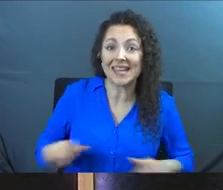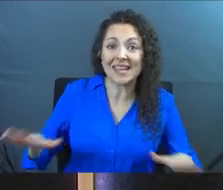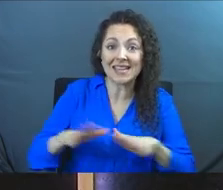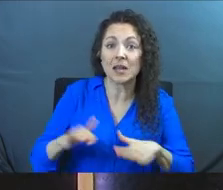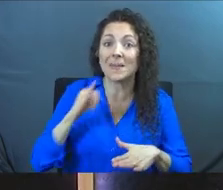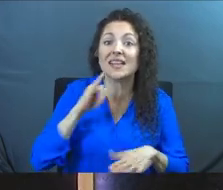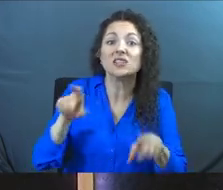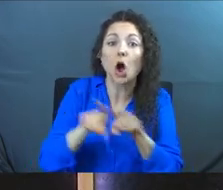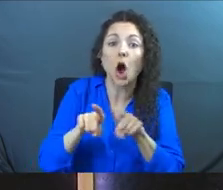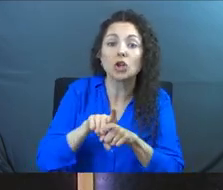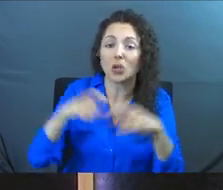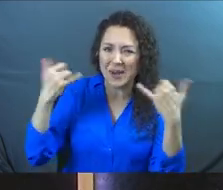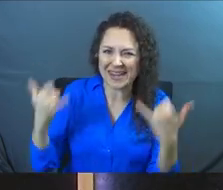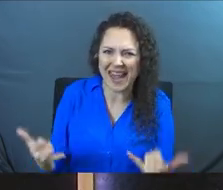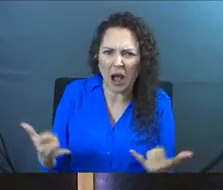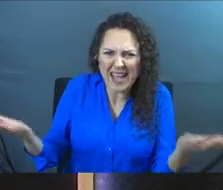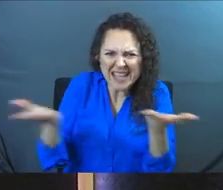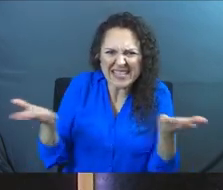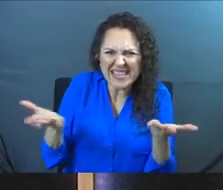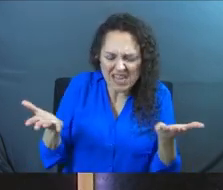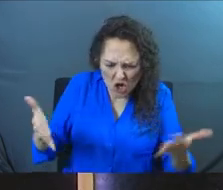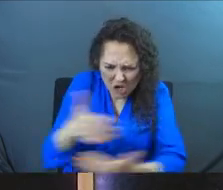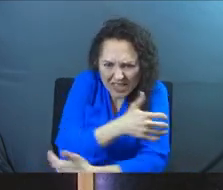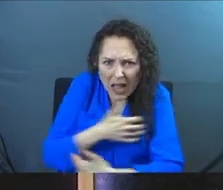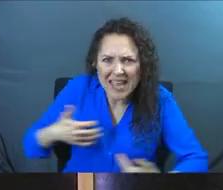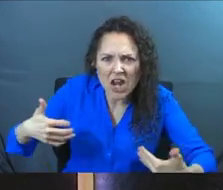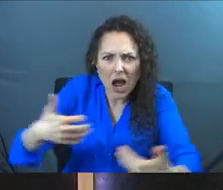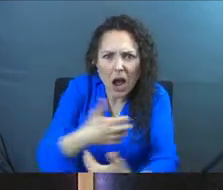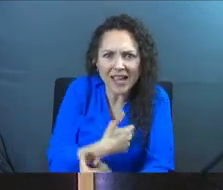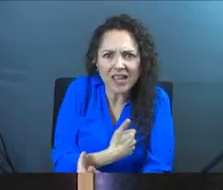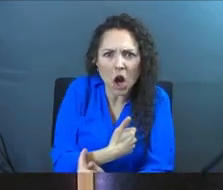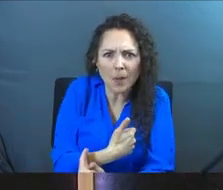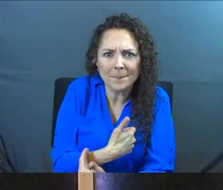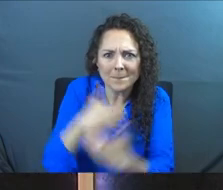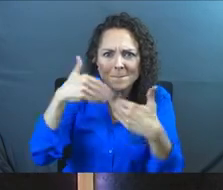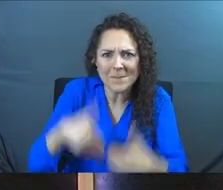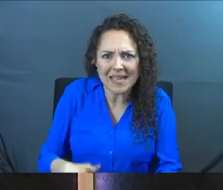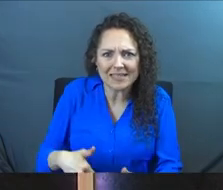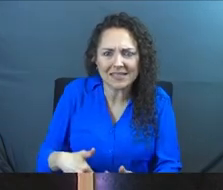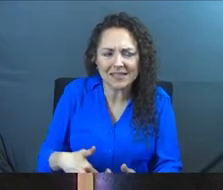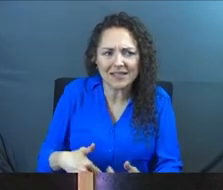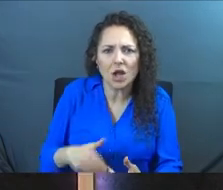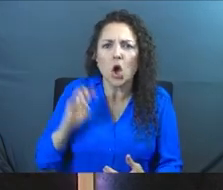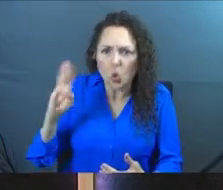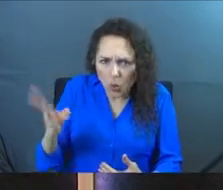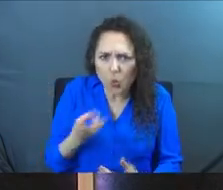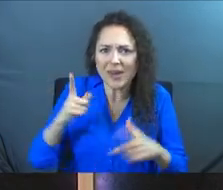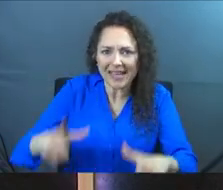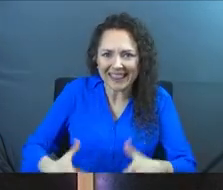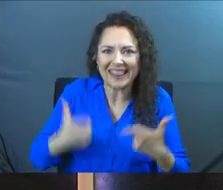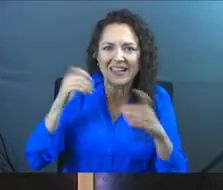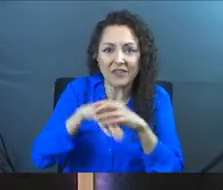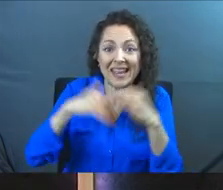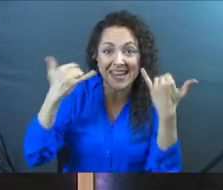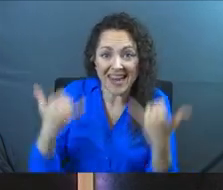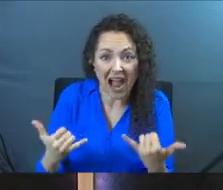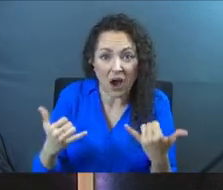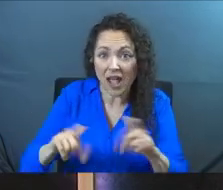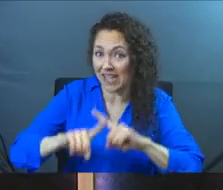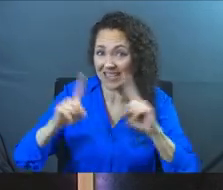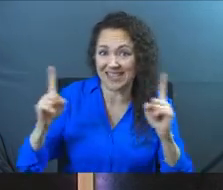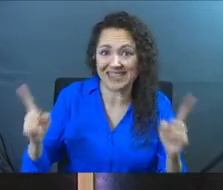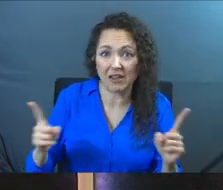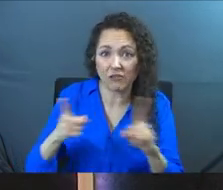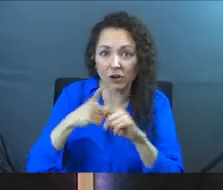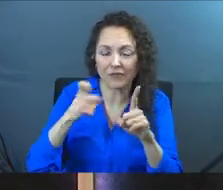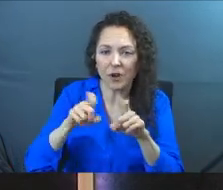It's in our midst. It's in us, this reality that we get to live in. That's different from our reality of